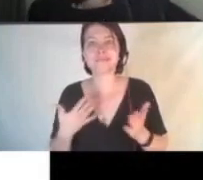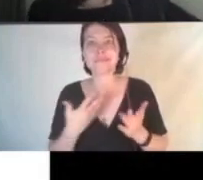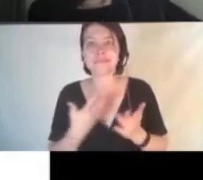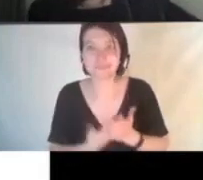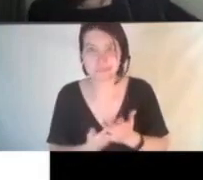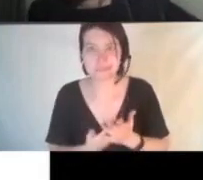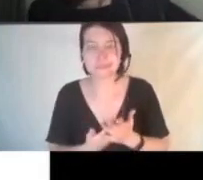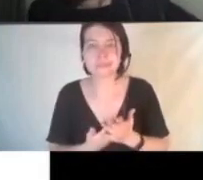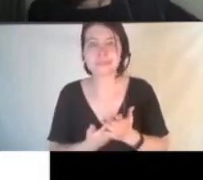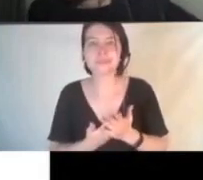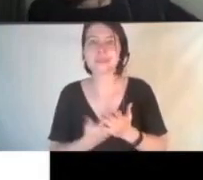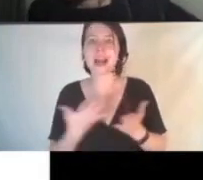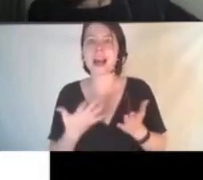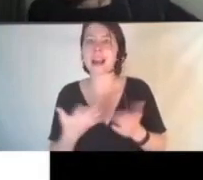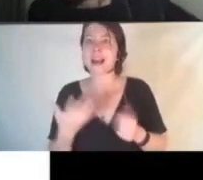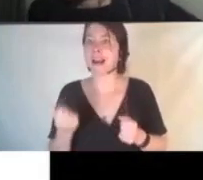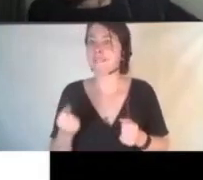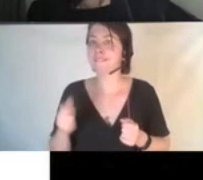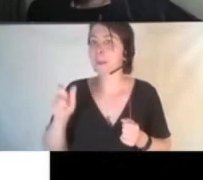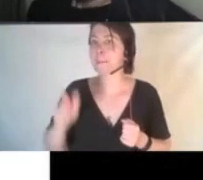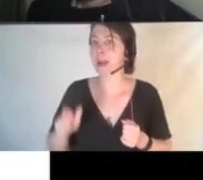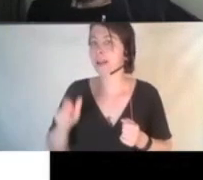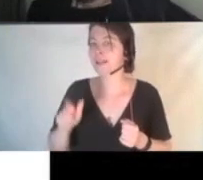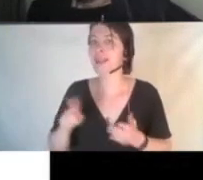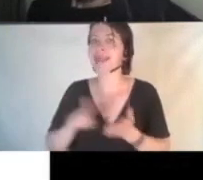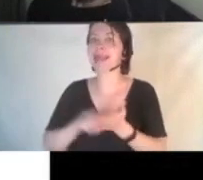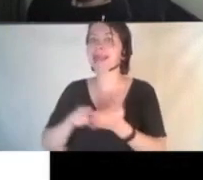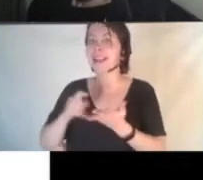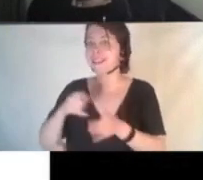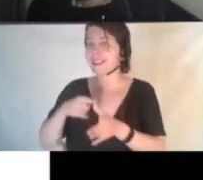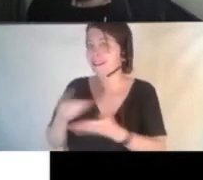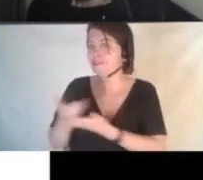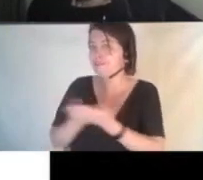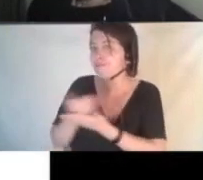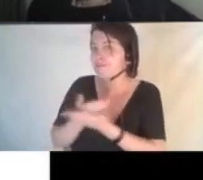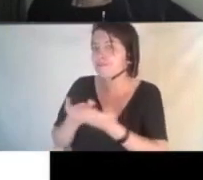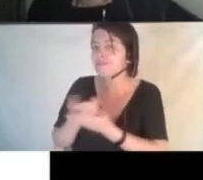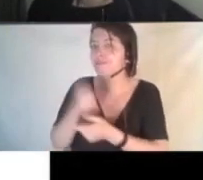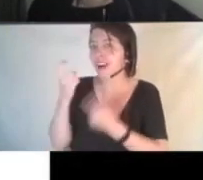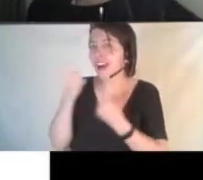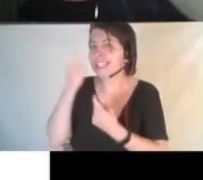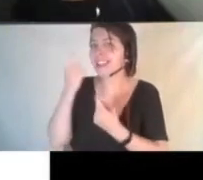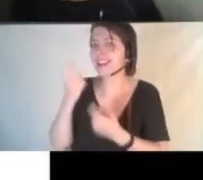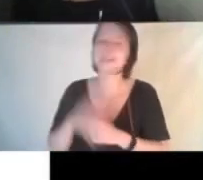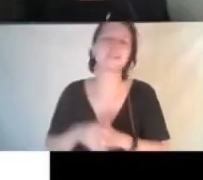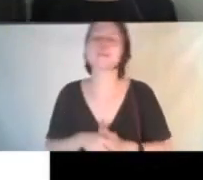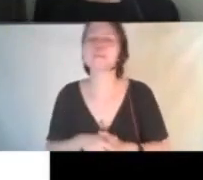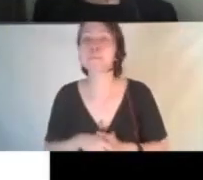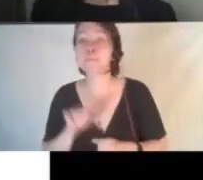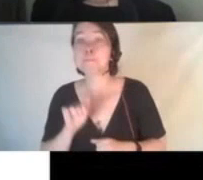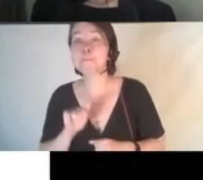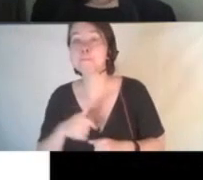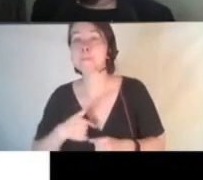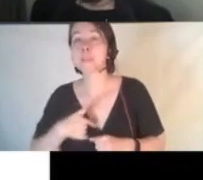someone like Lisa to talk about my ideas as well. Yeah. Well, that was what I was going to ask you next,